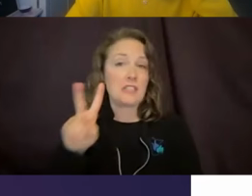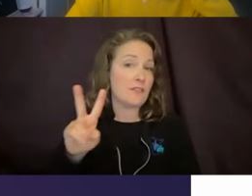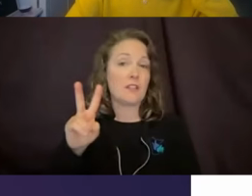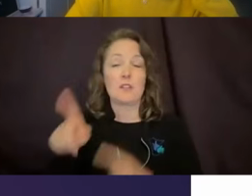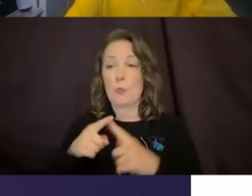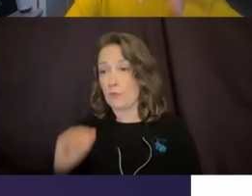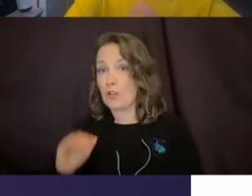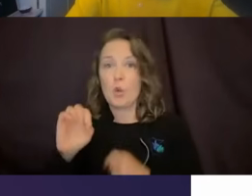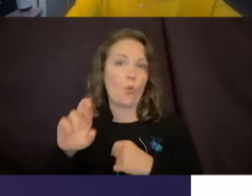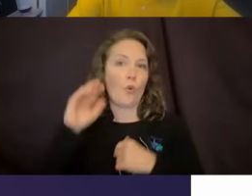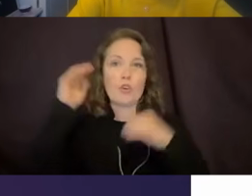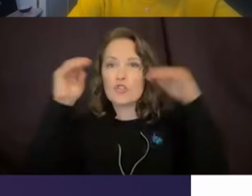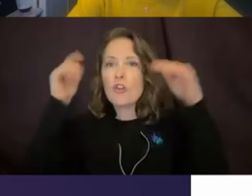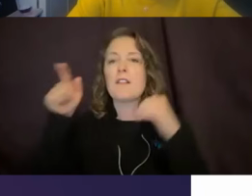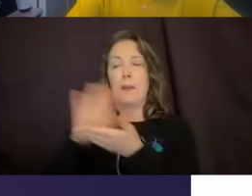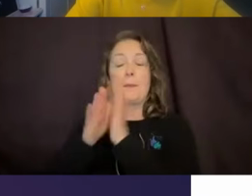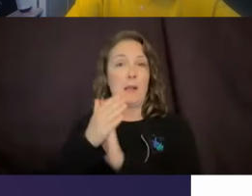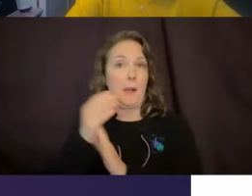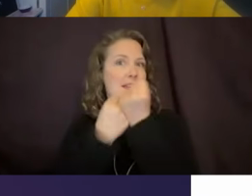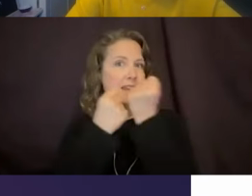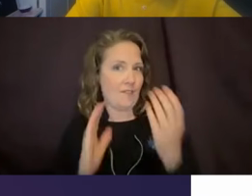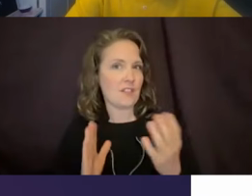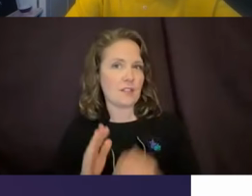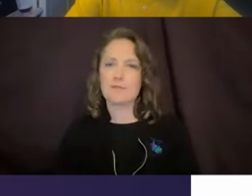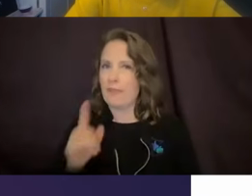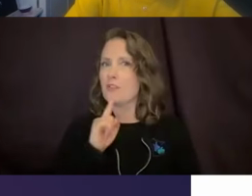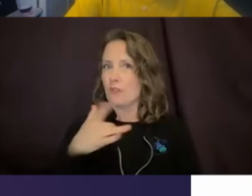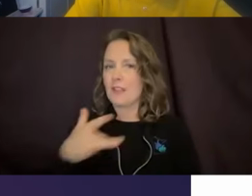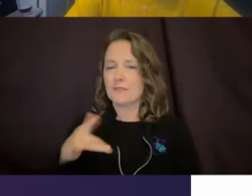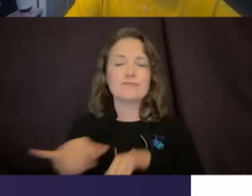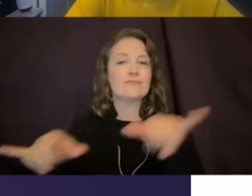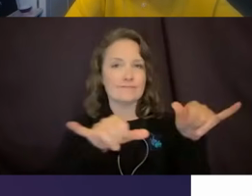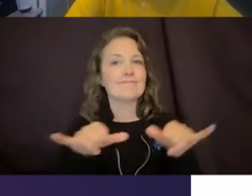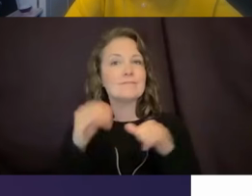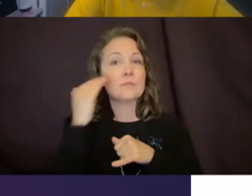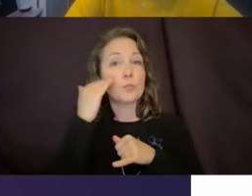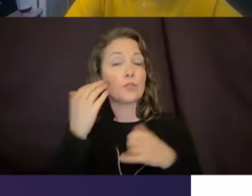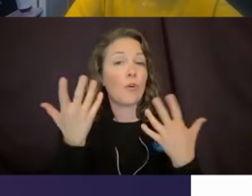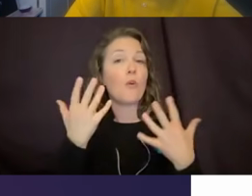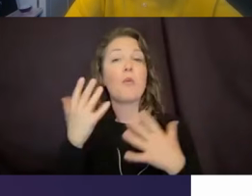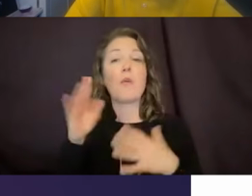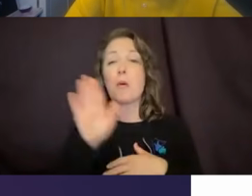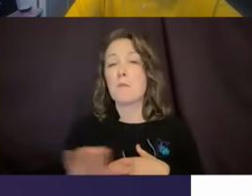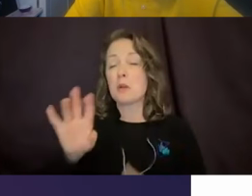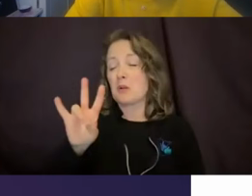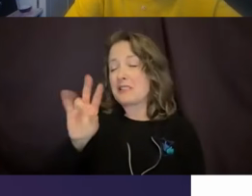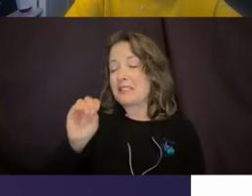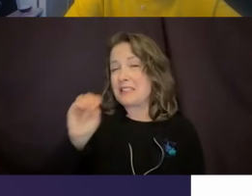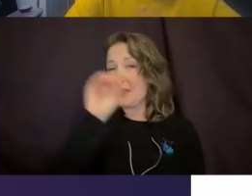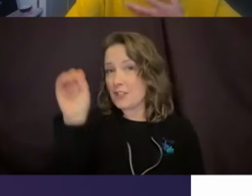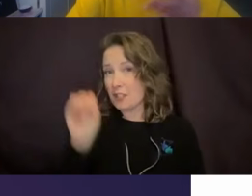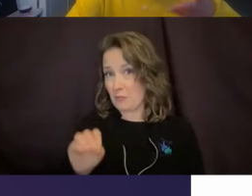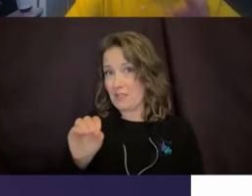adulthood, and becoming an advocate. And that is something that is really common. We know from studies that approximately 70%, maybe even more,